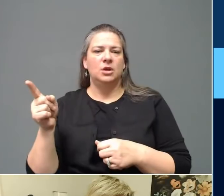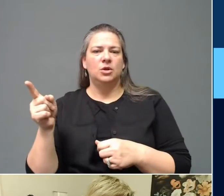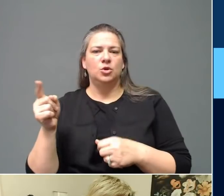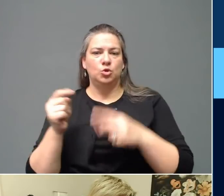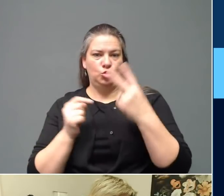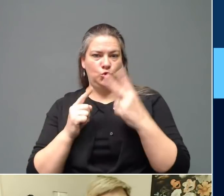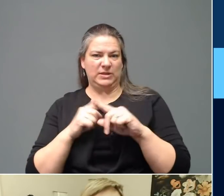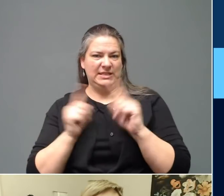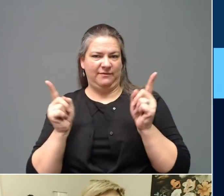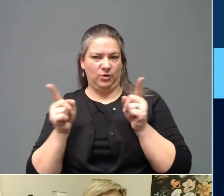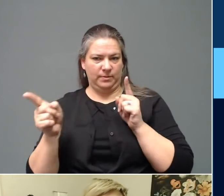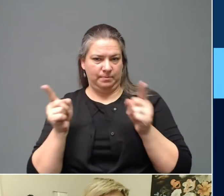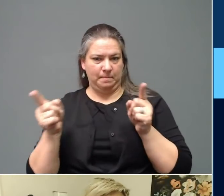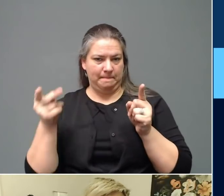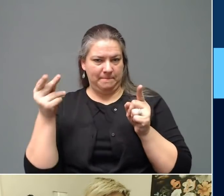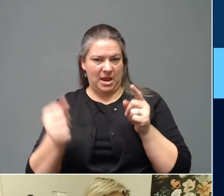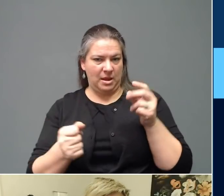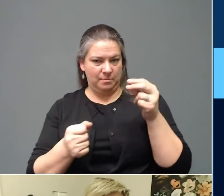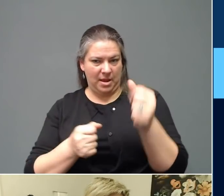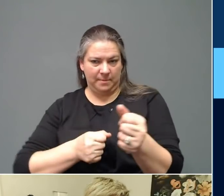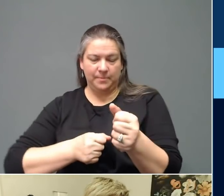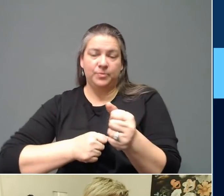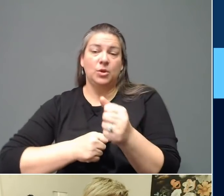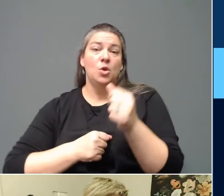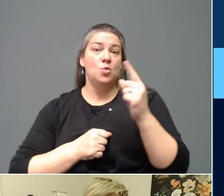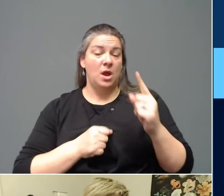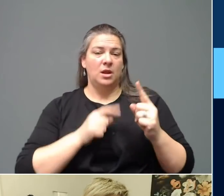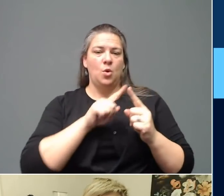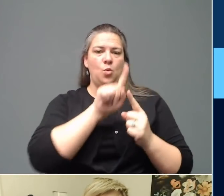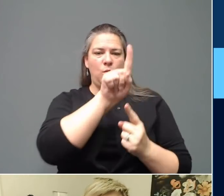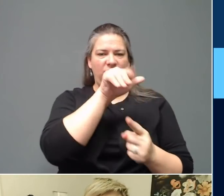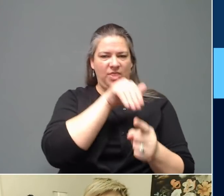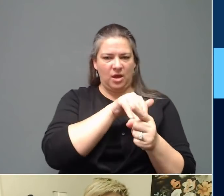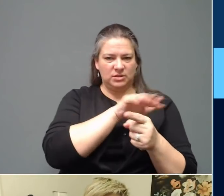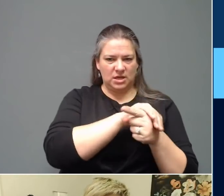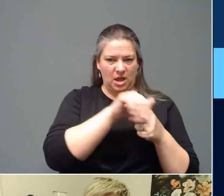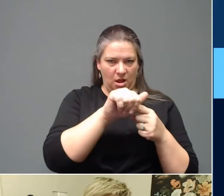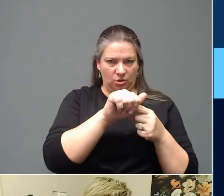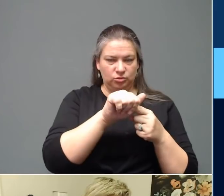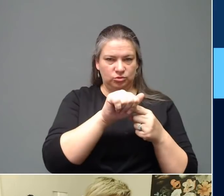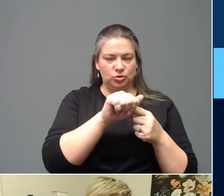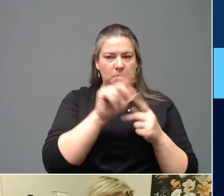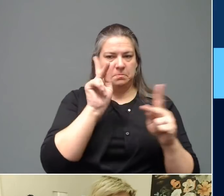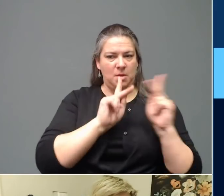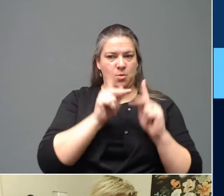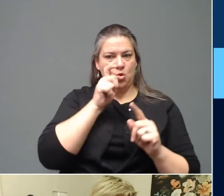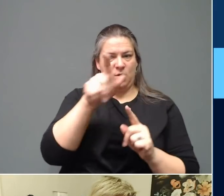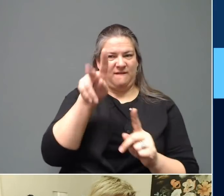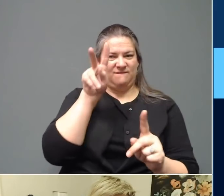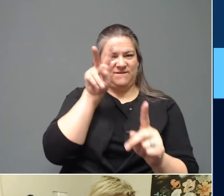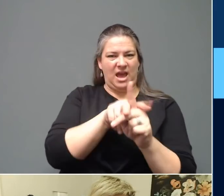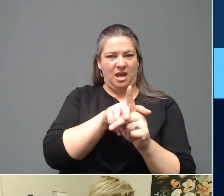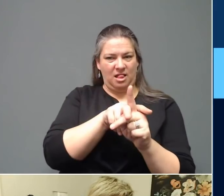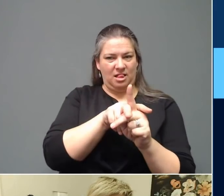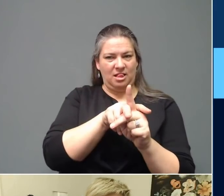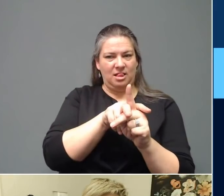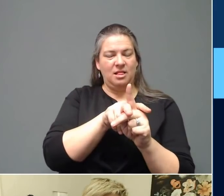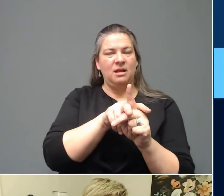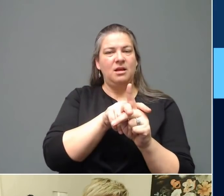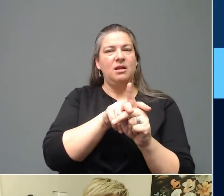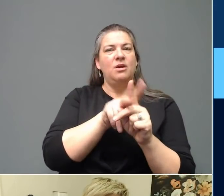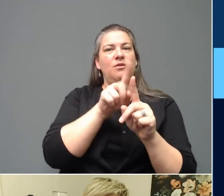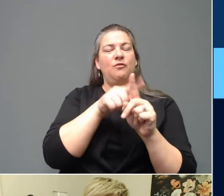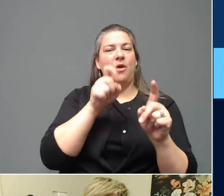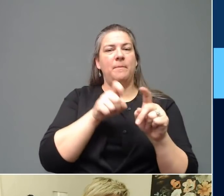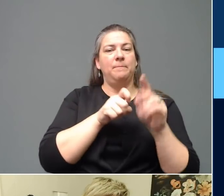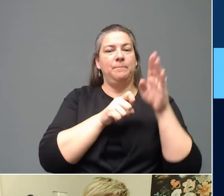different types of payments. One is $1,000 to people who filed their claims from the beginning of the pandemic through